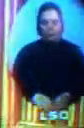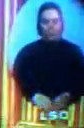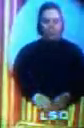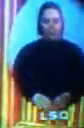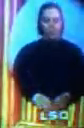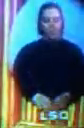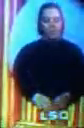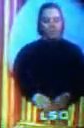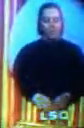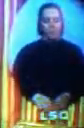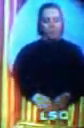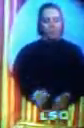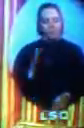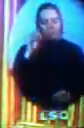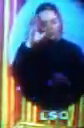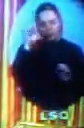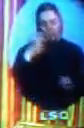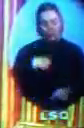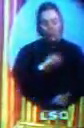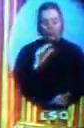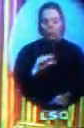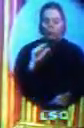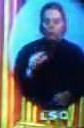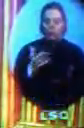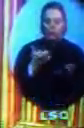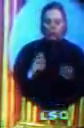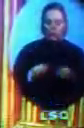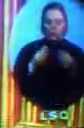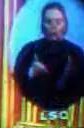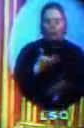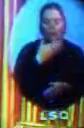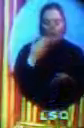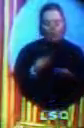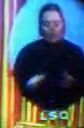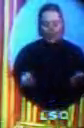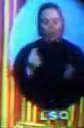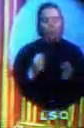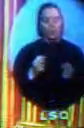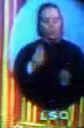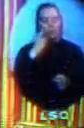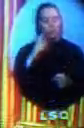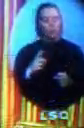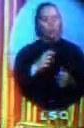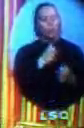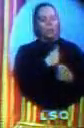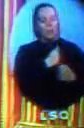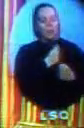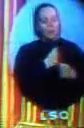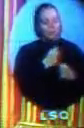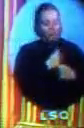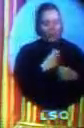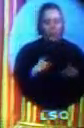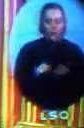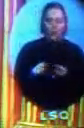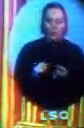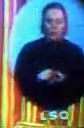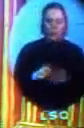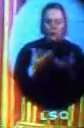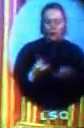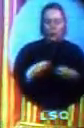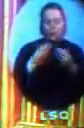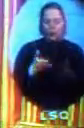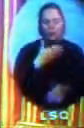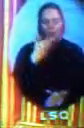Well, Mr. Speaker, our government is obviously committed to getting the best equipment for our men and women in uniform. We're also committed to giving the best opportunity to Canadian